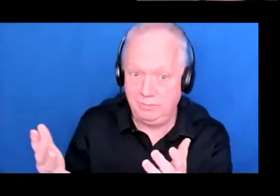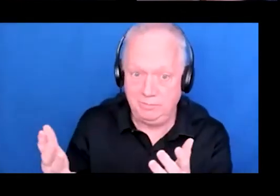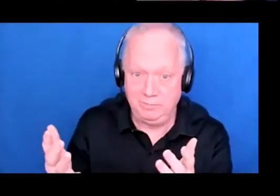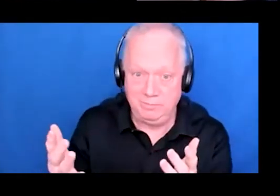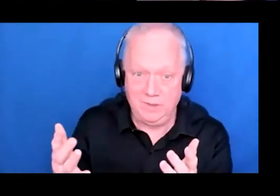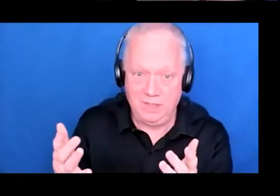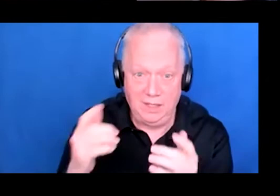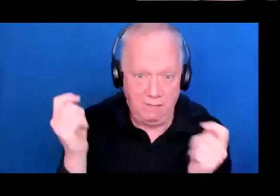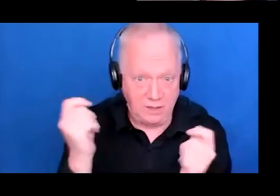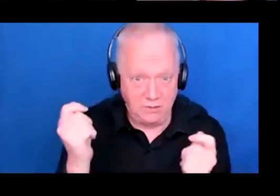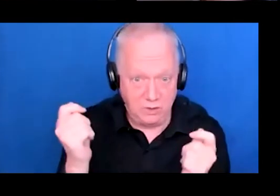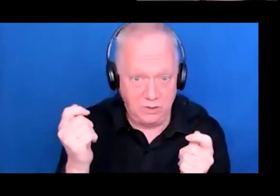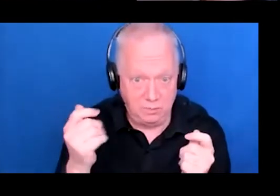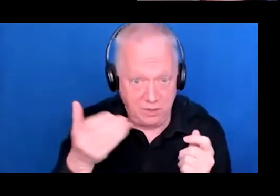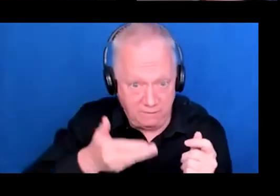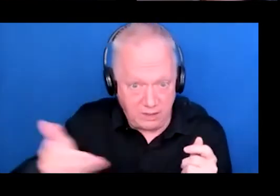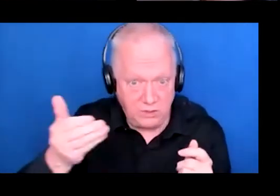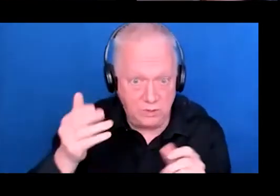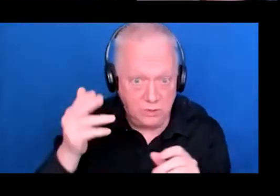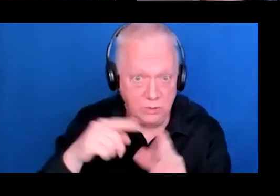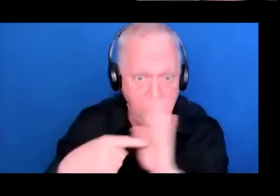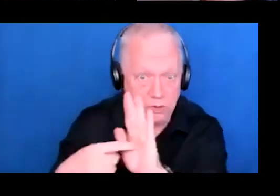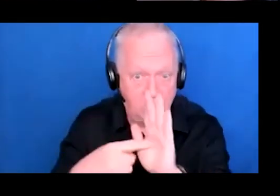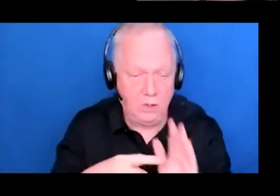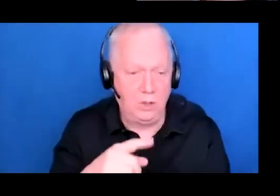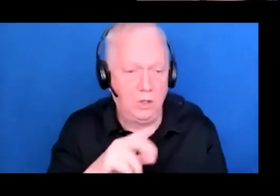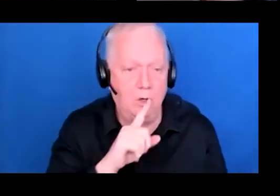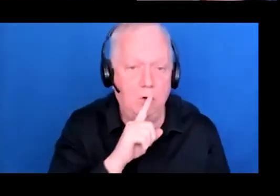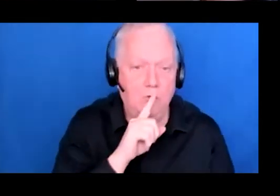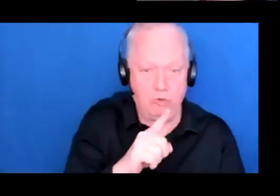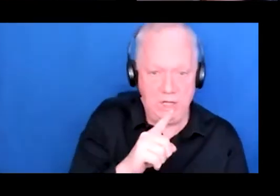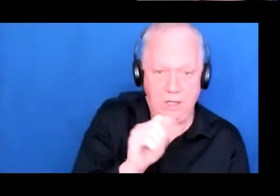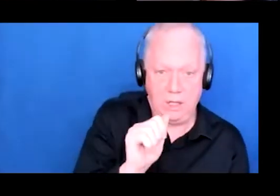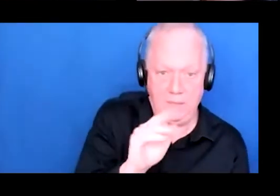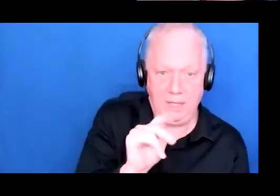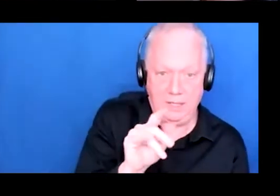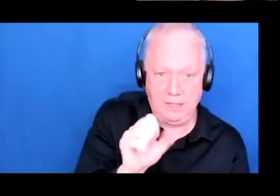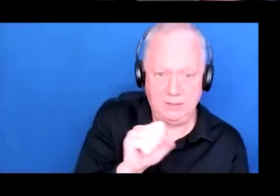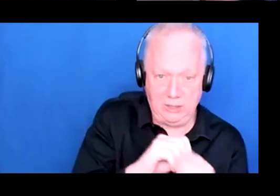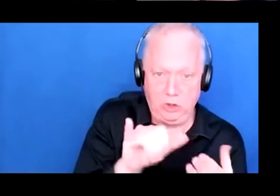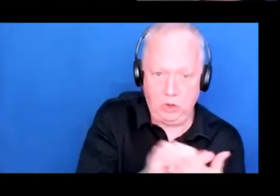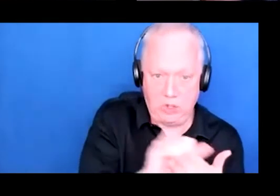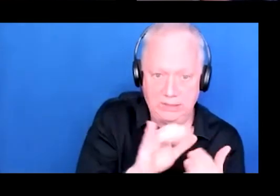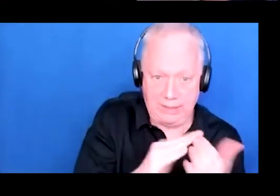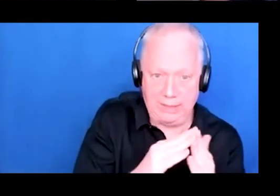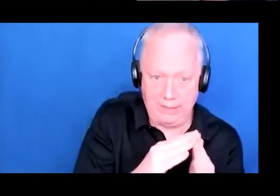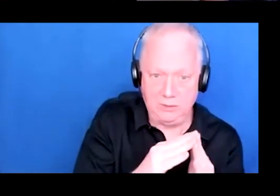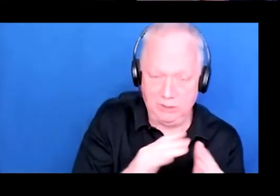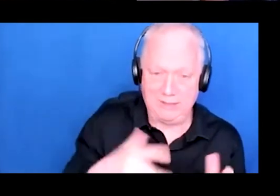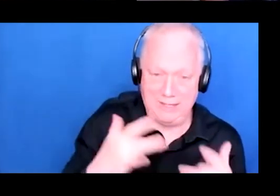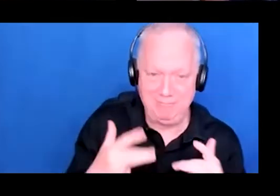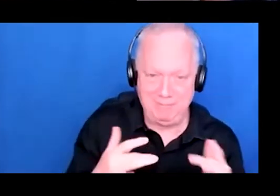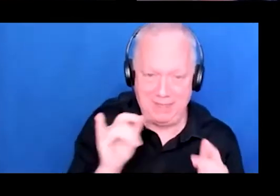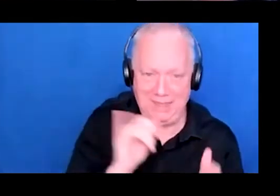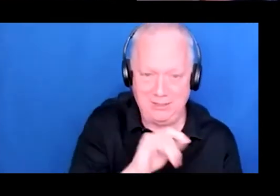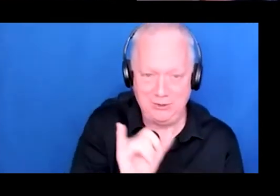festivals picking it up? Real Abilities is coming up in New York City. We're excited